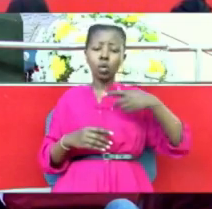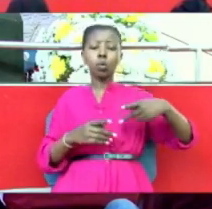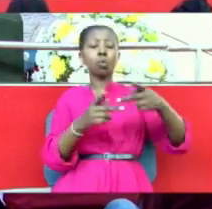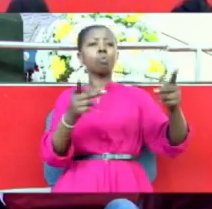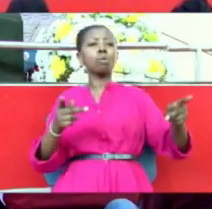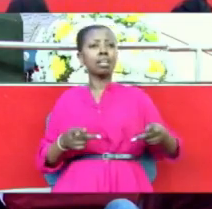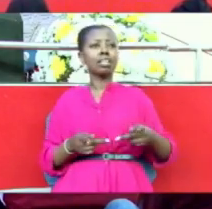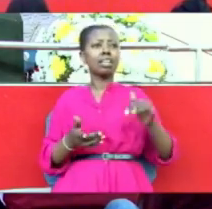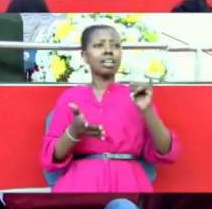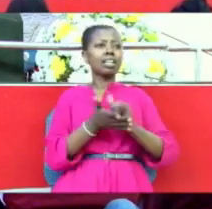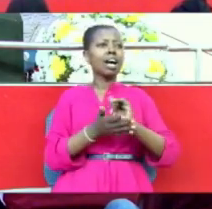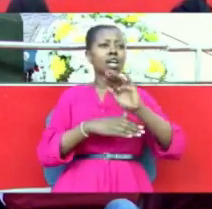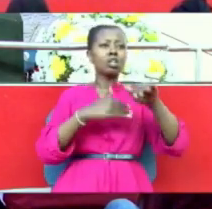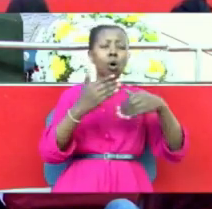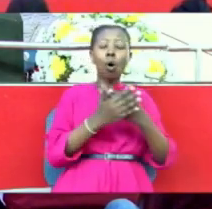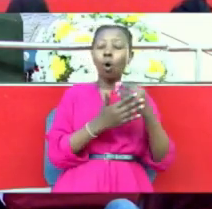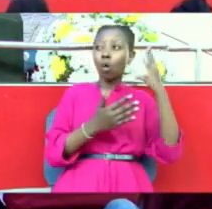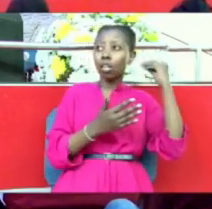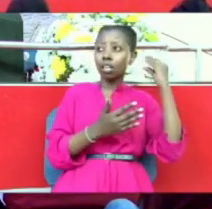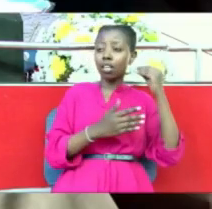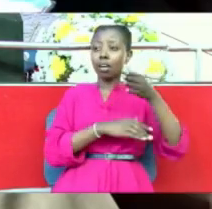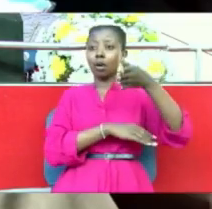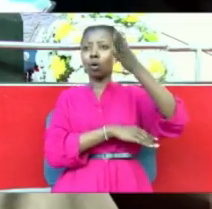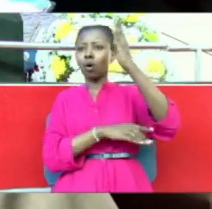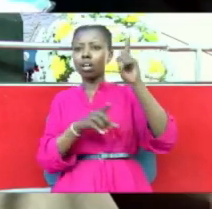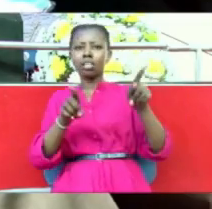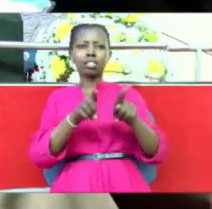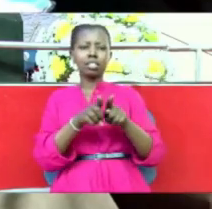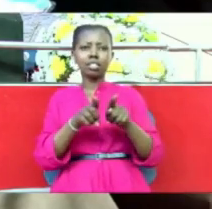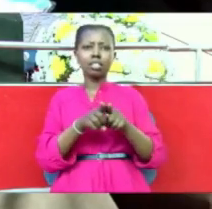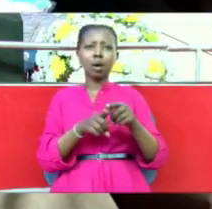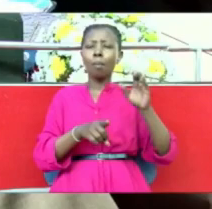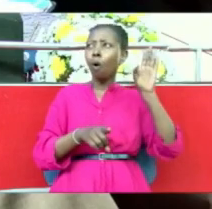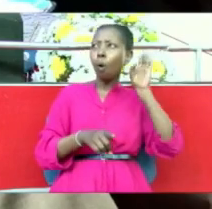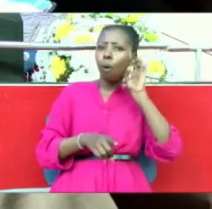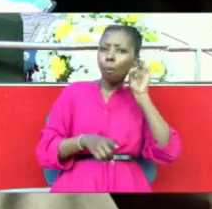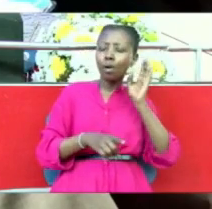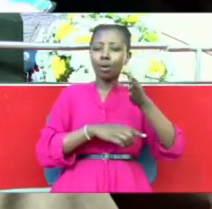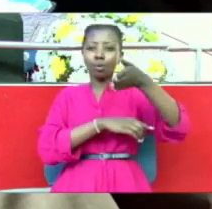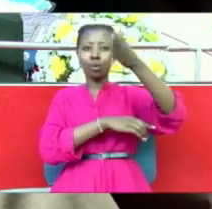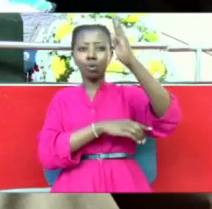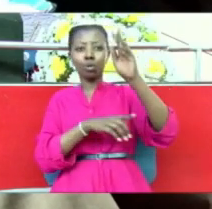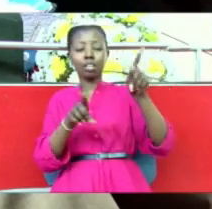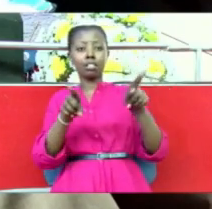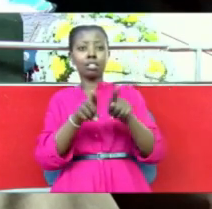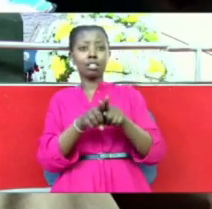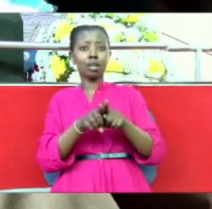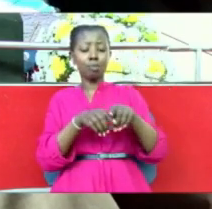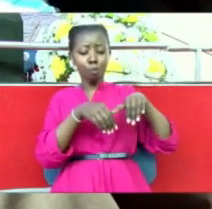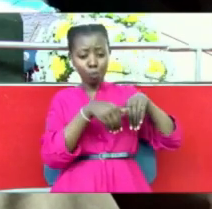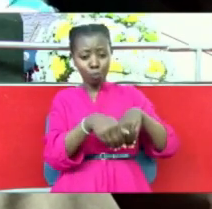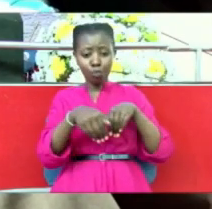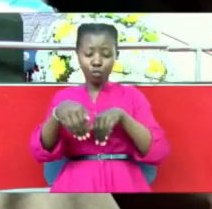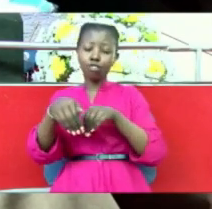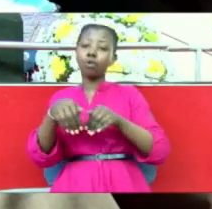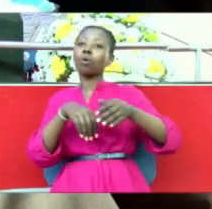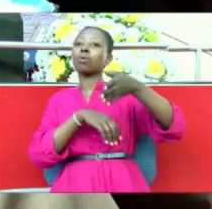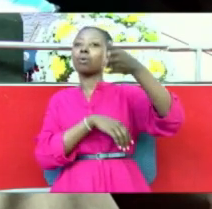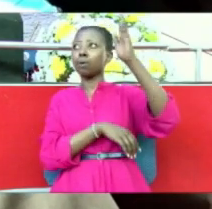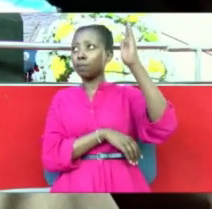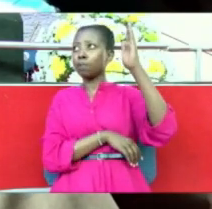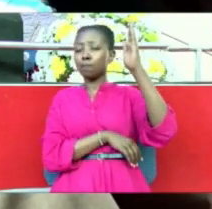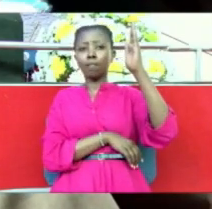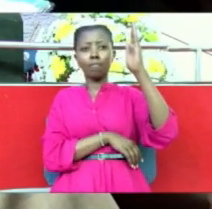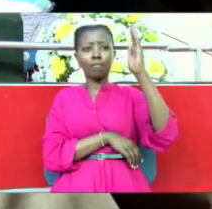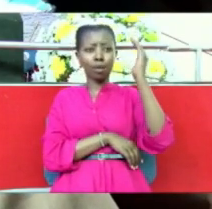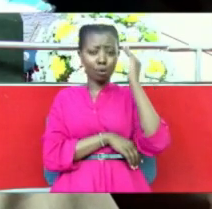is that we are going to hear God, and we are going to obey him, and we are going to follow him.